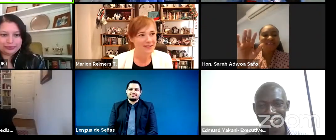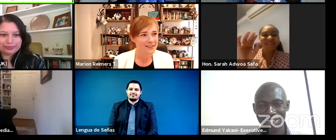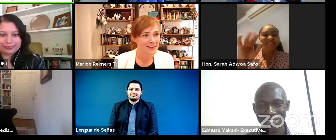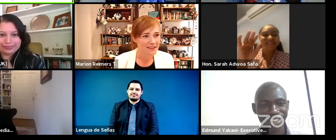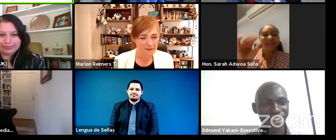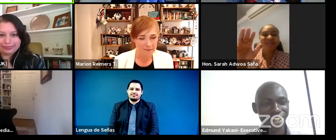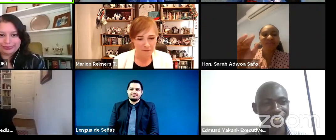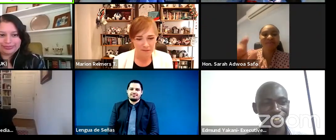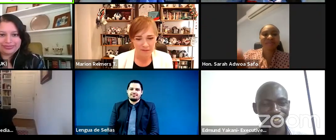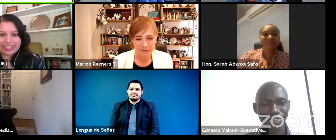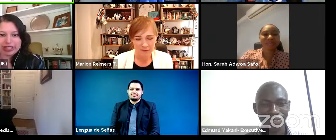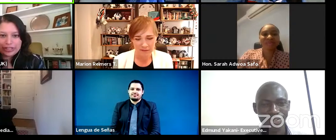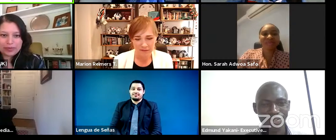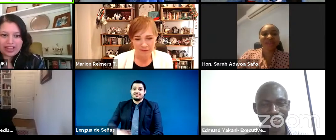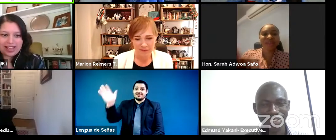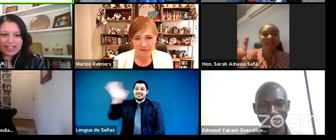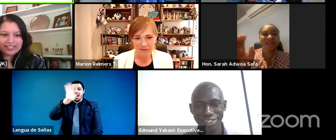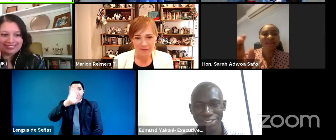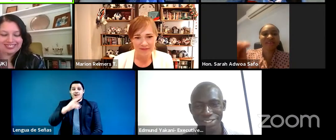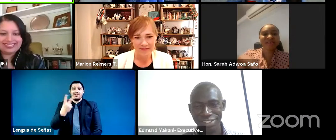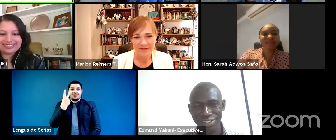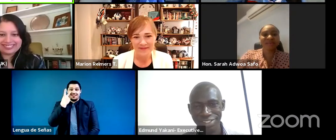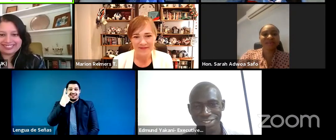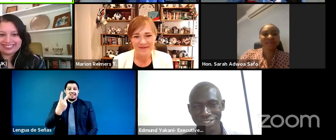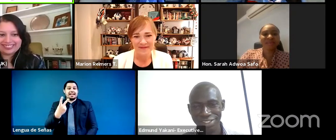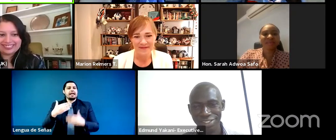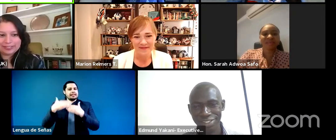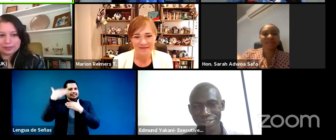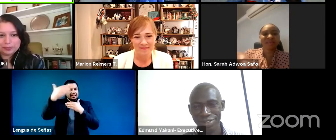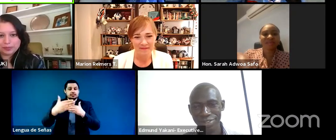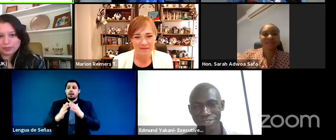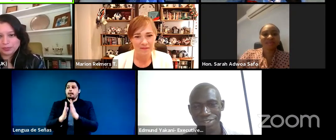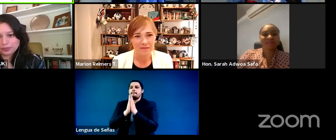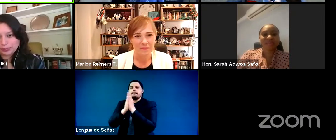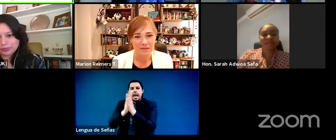guys. Goodbye. Thank you. Bye.